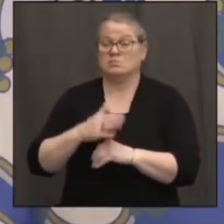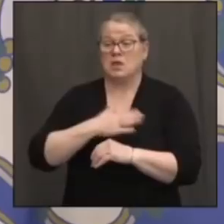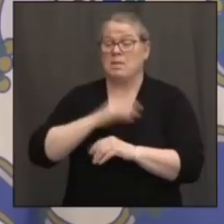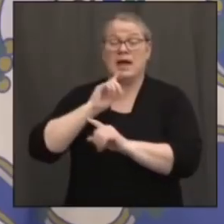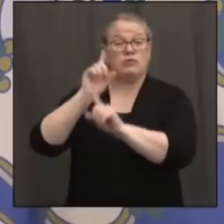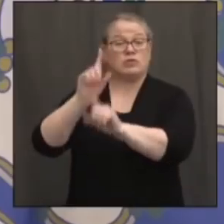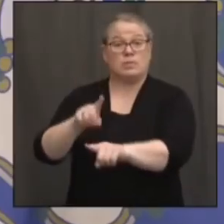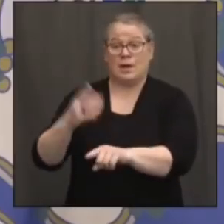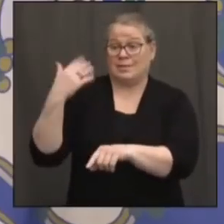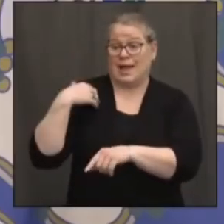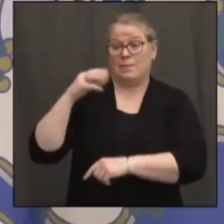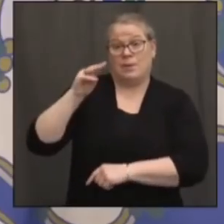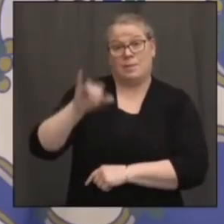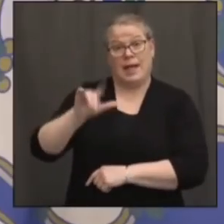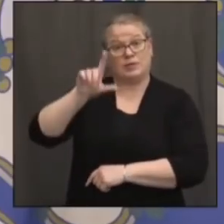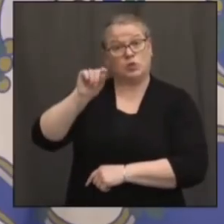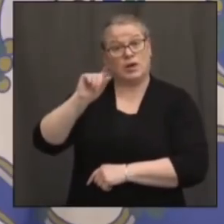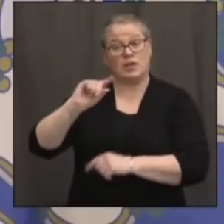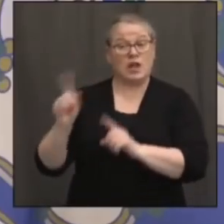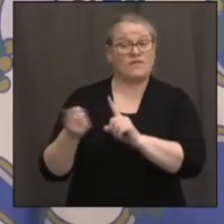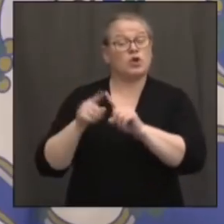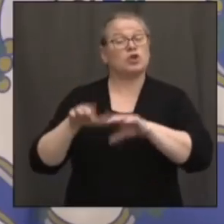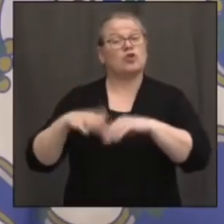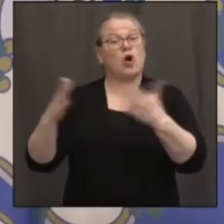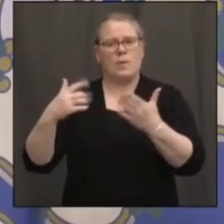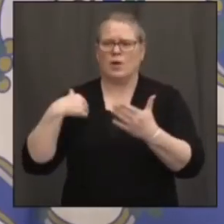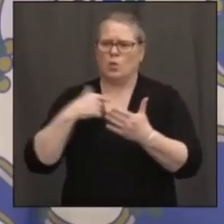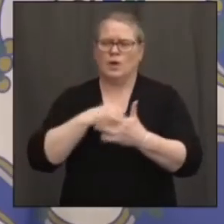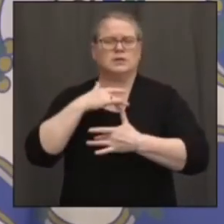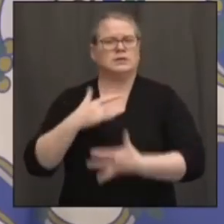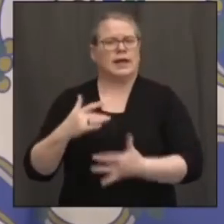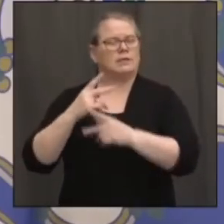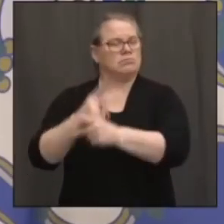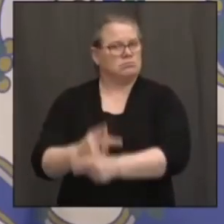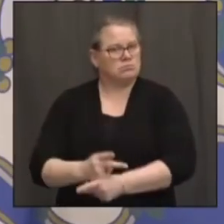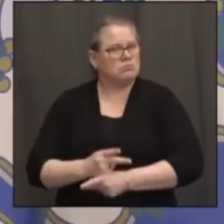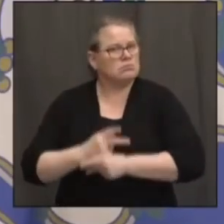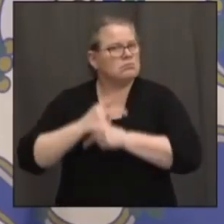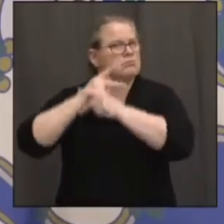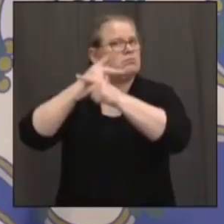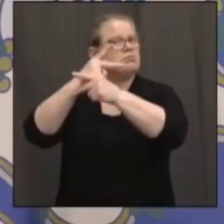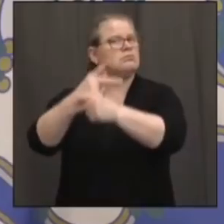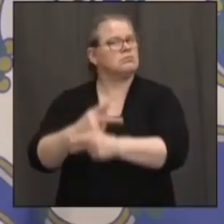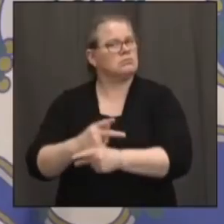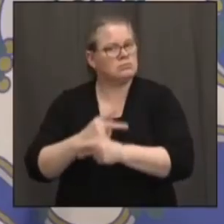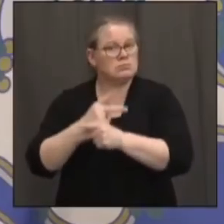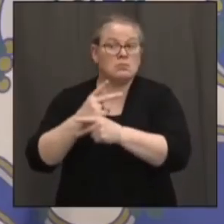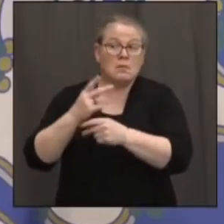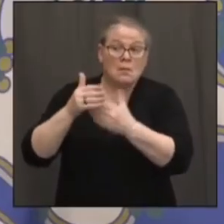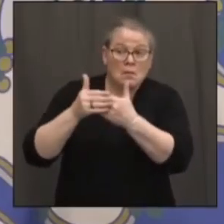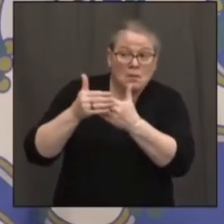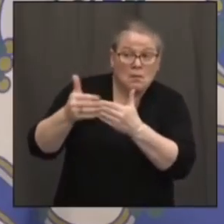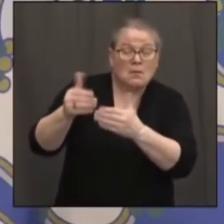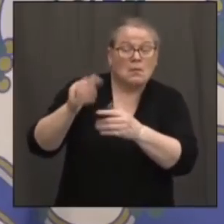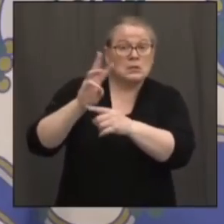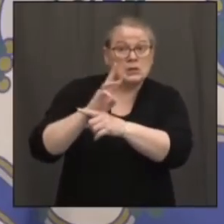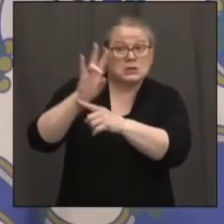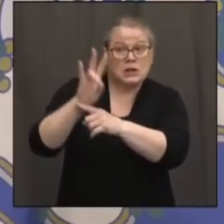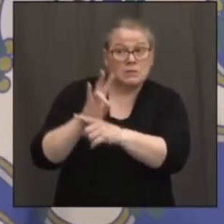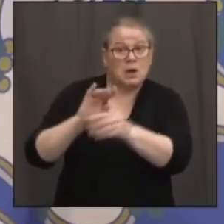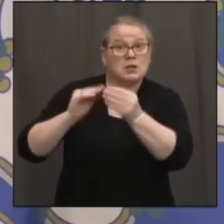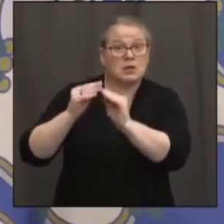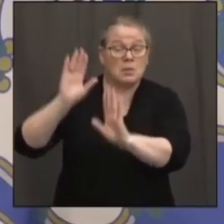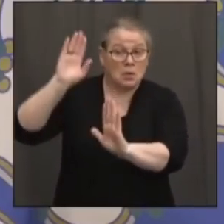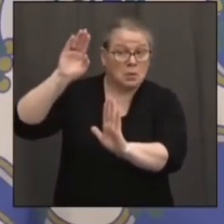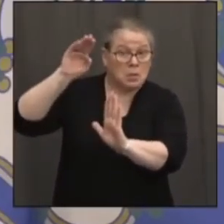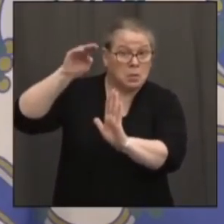first reopening. And over the course of the next 6-7 months, the infection rate went down. We're following this very carefully,